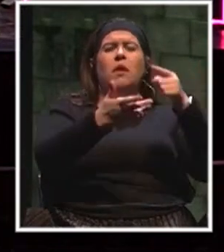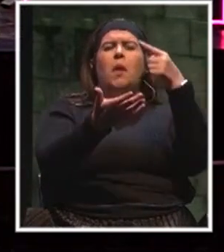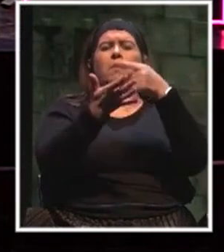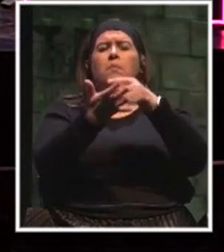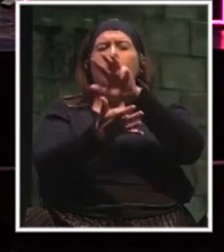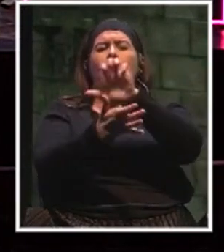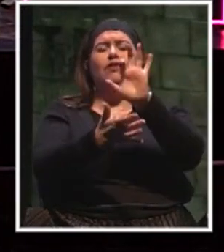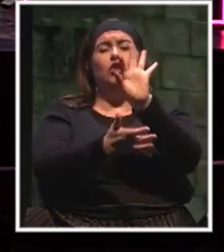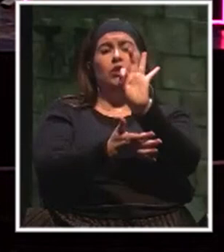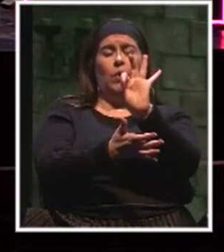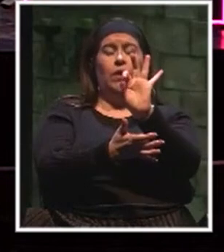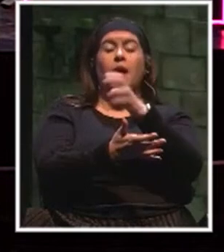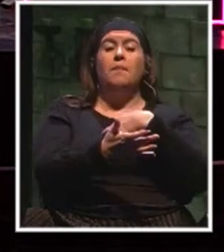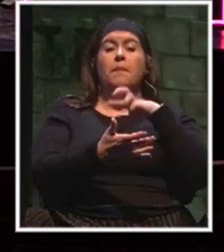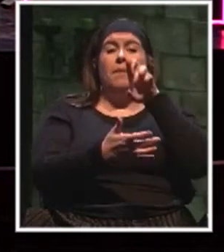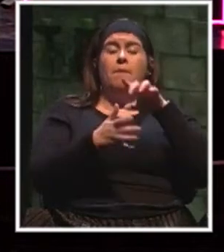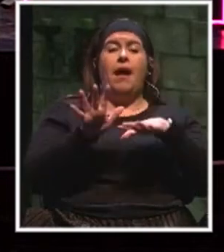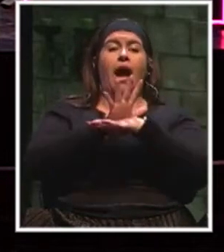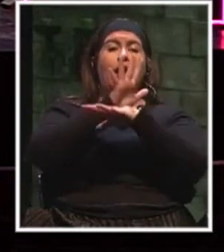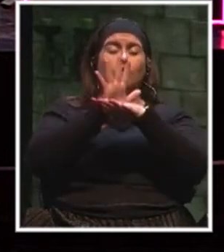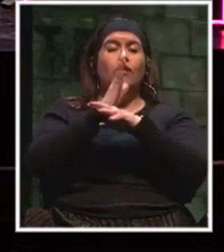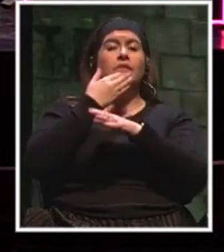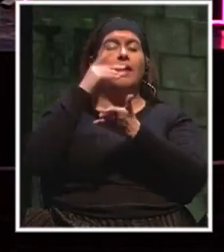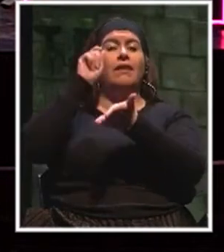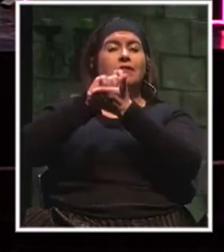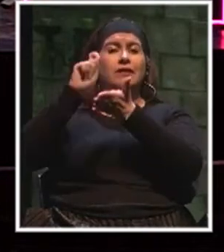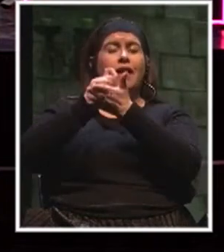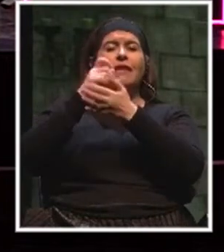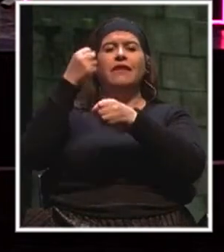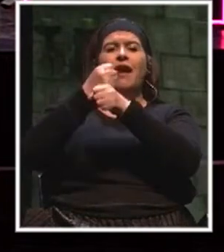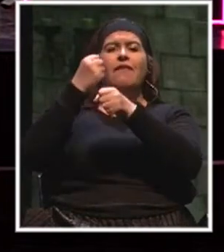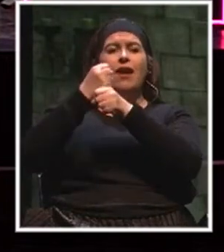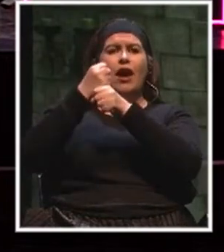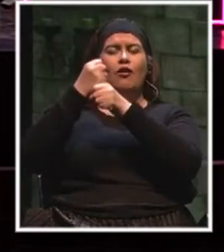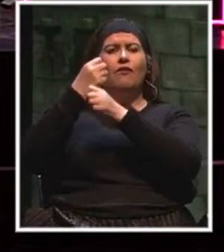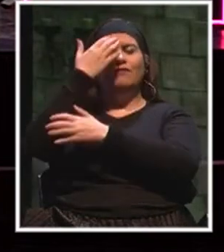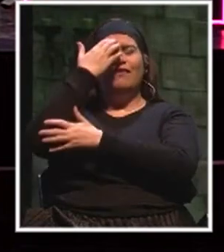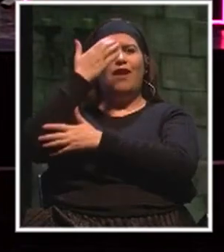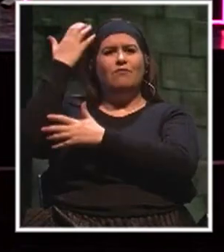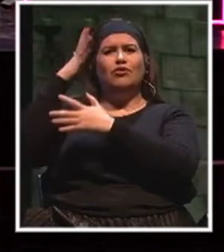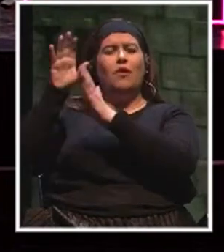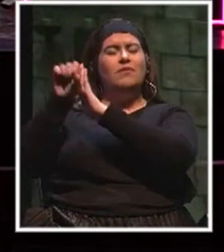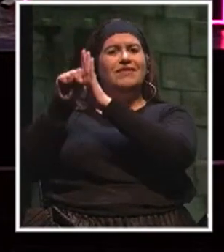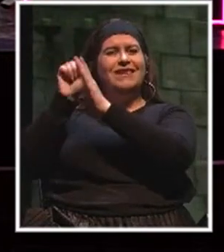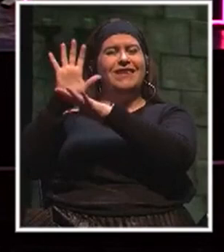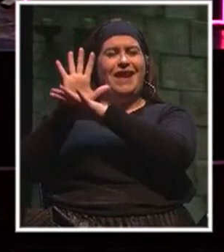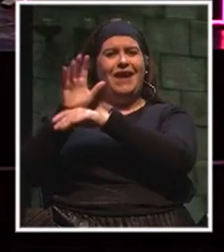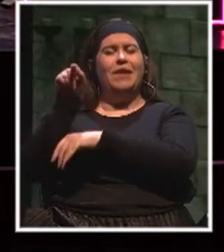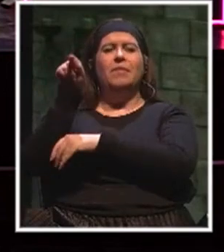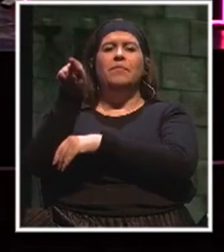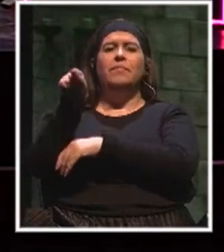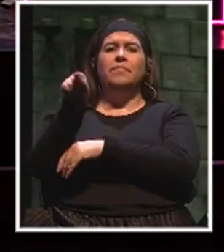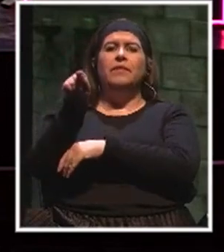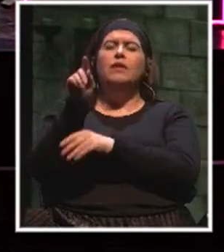and also a writer, and he worked in Hollywood as in what they used to call B movies, film noir, a